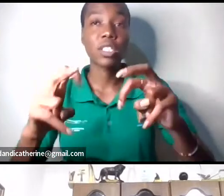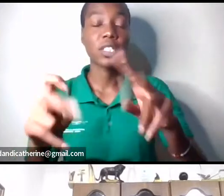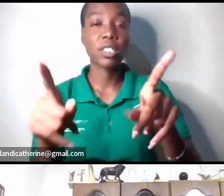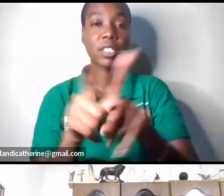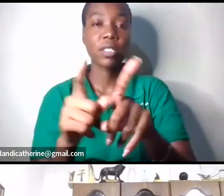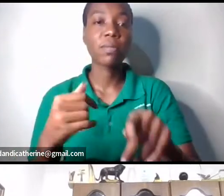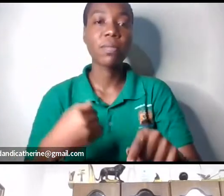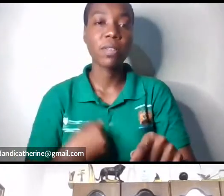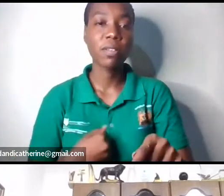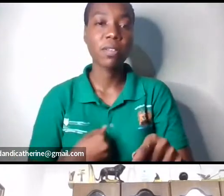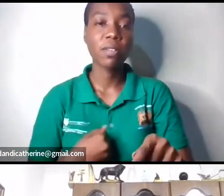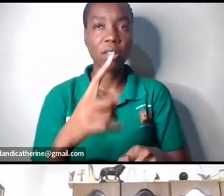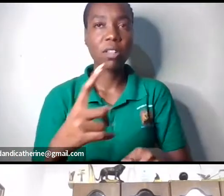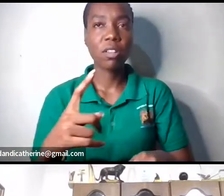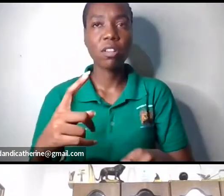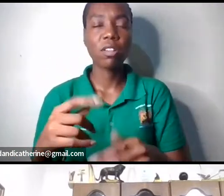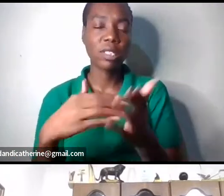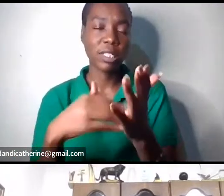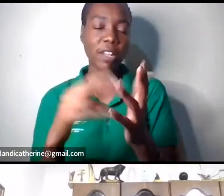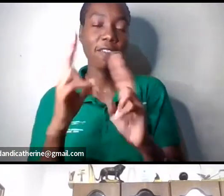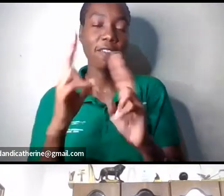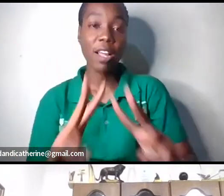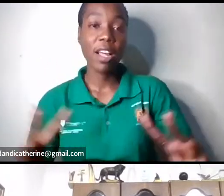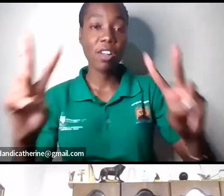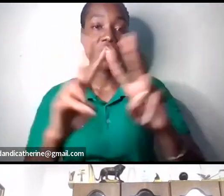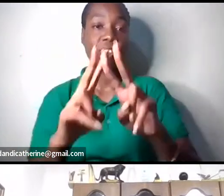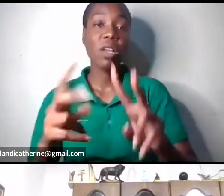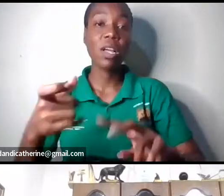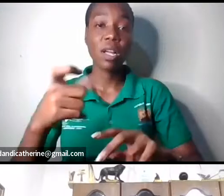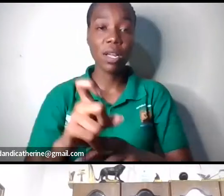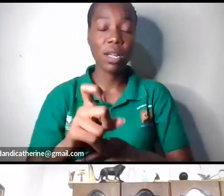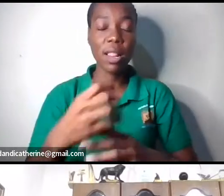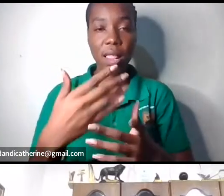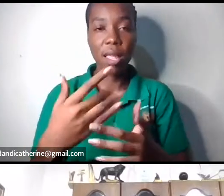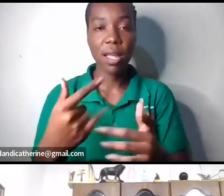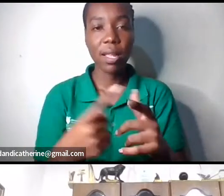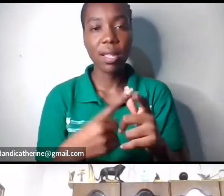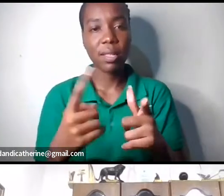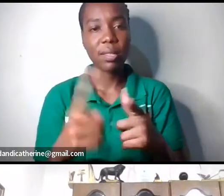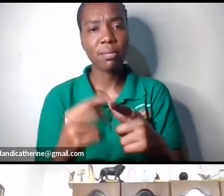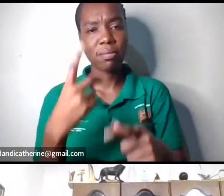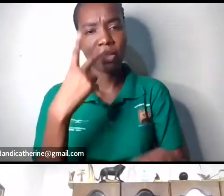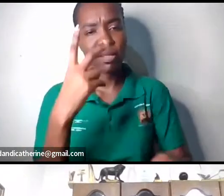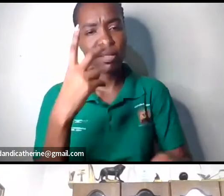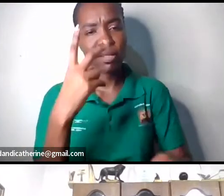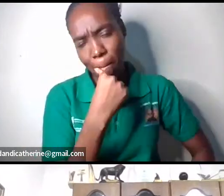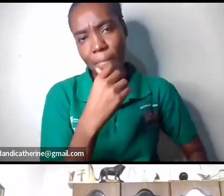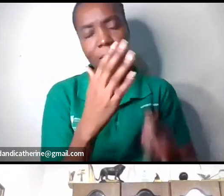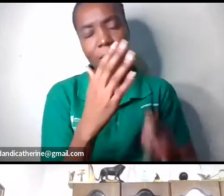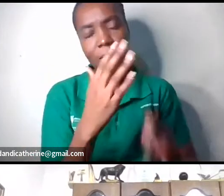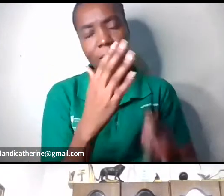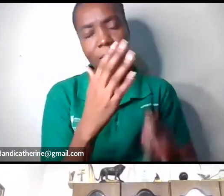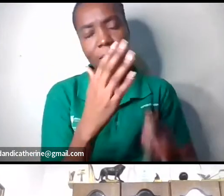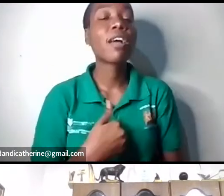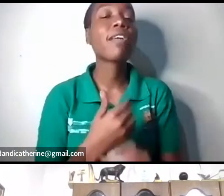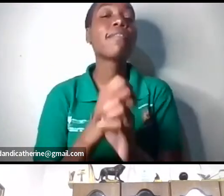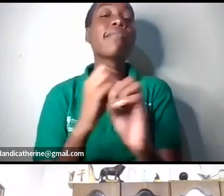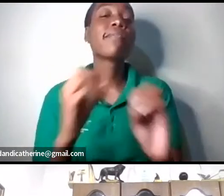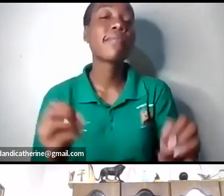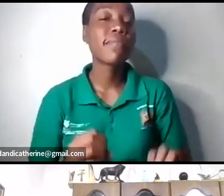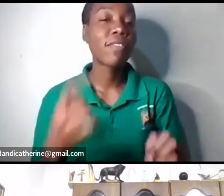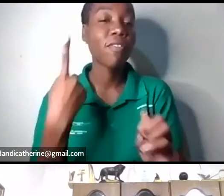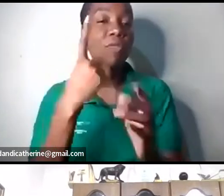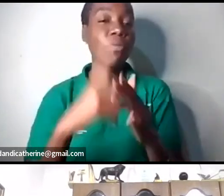export and take the value added product to the outside. But we are not short of stories in terms of what we have